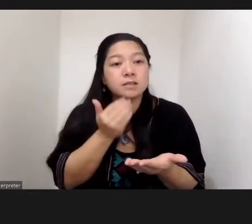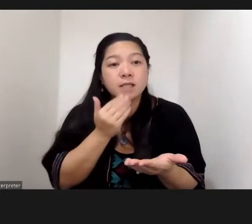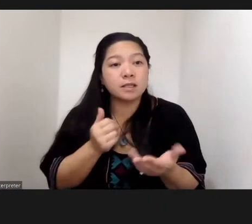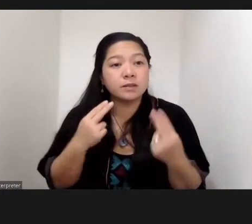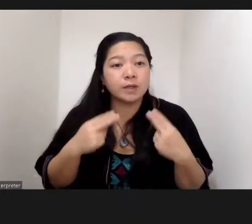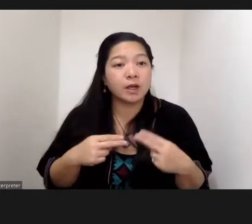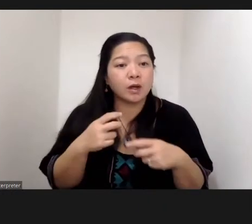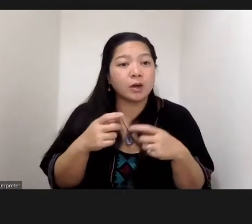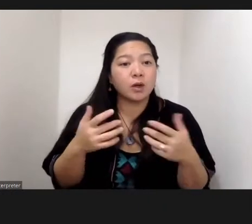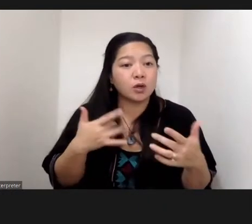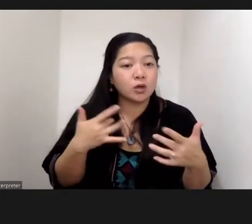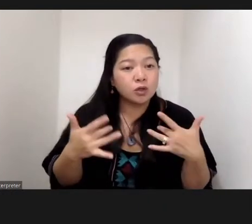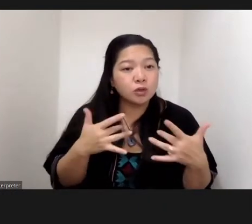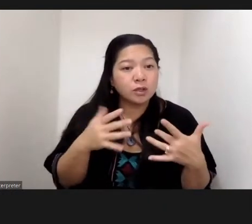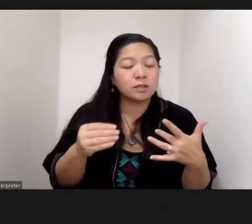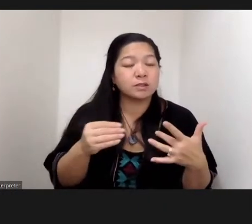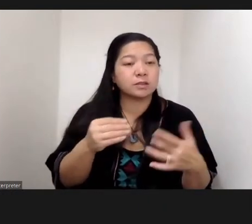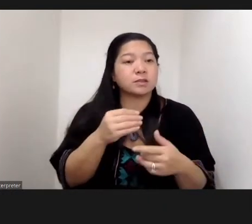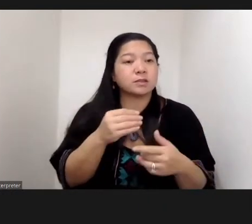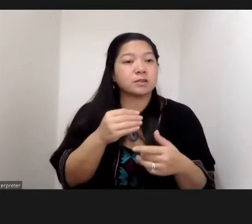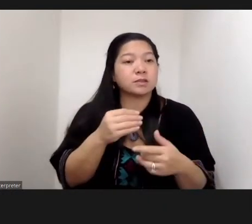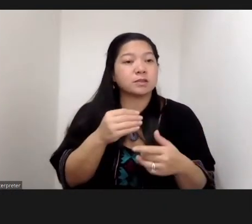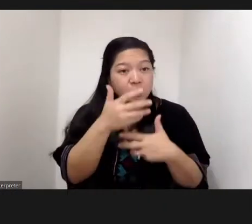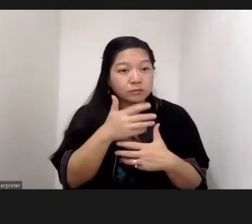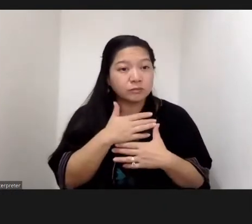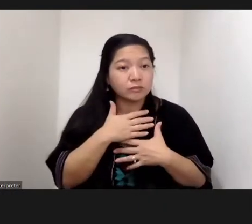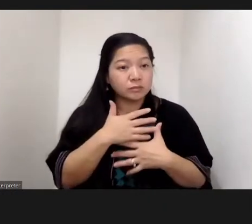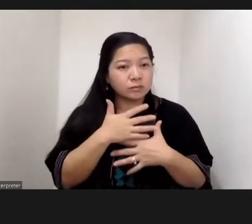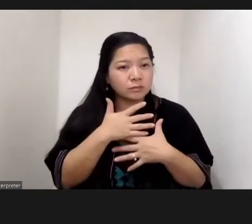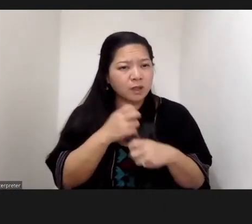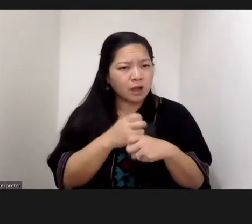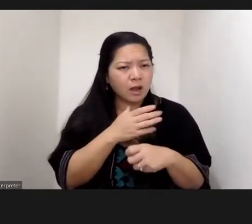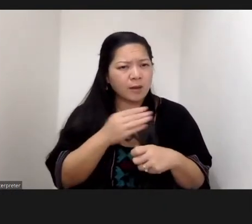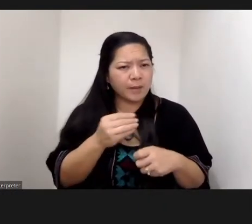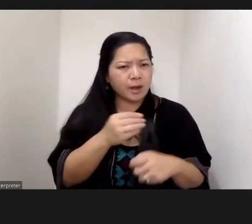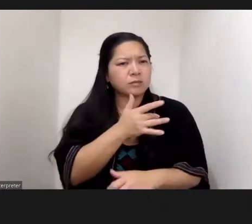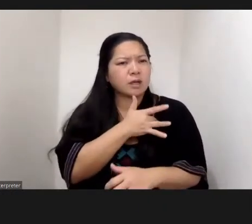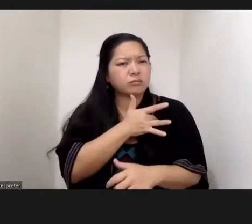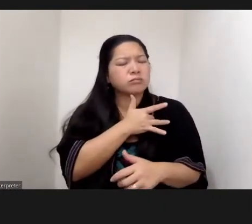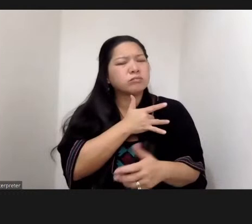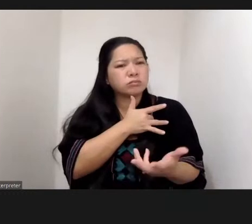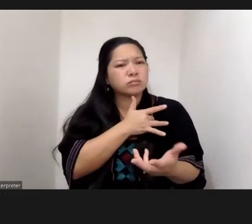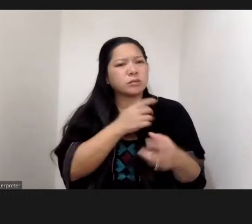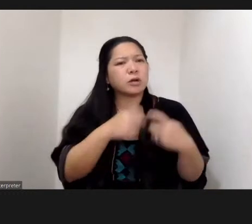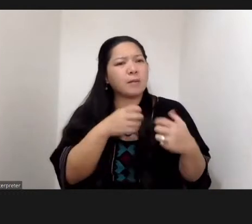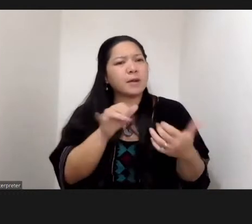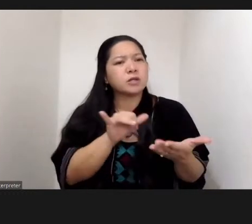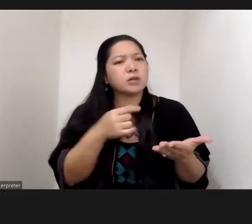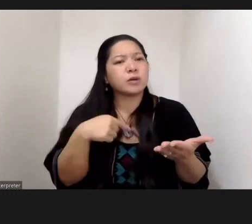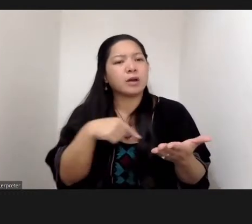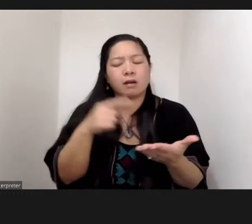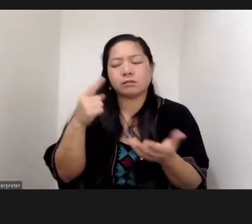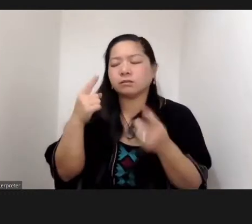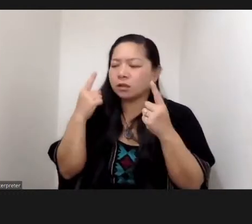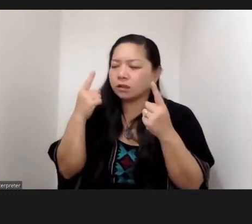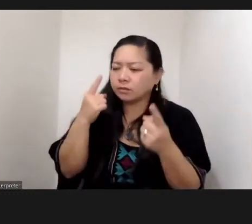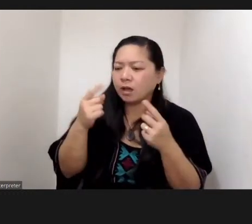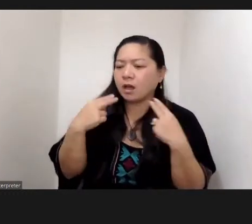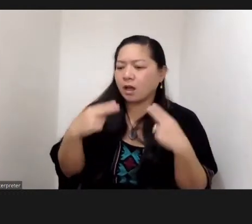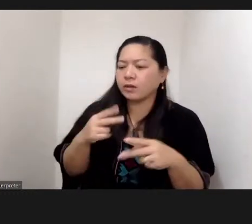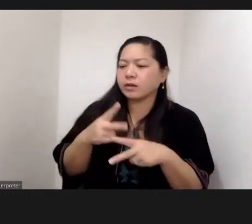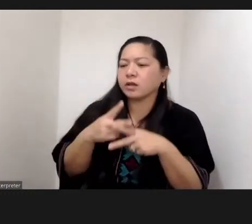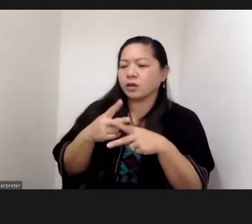and hypertension. I thought about the limited healthcare resources we have on the island.